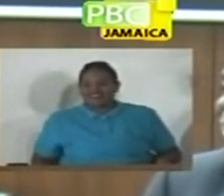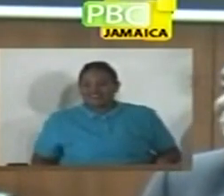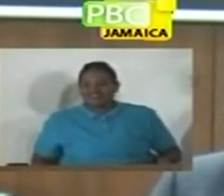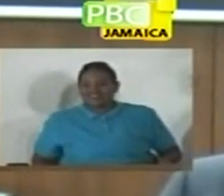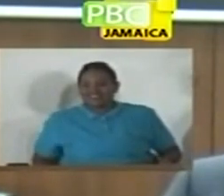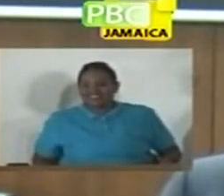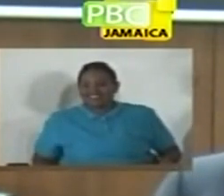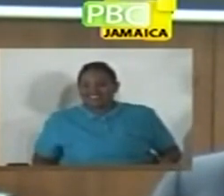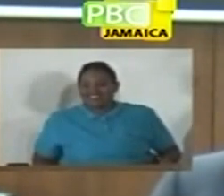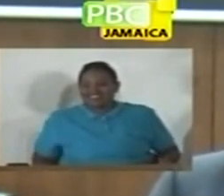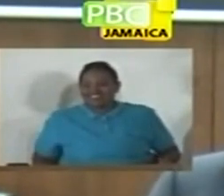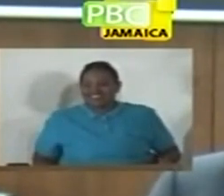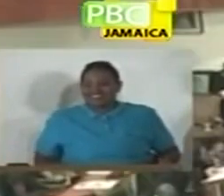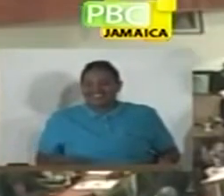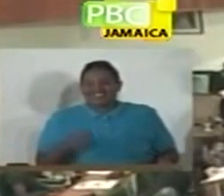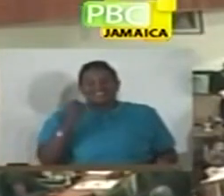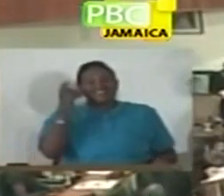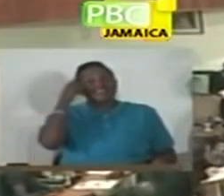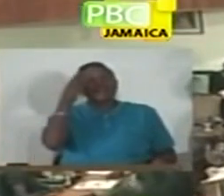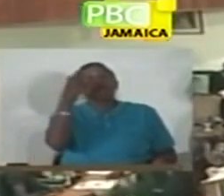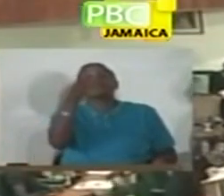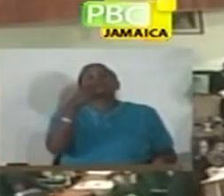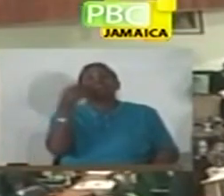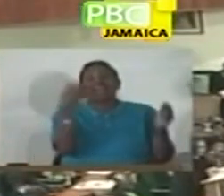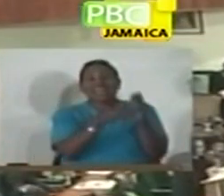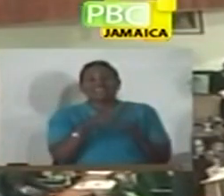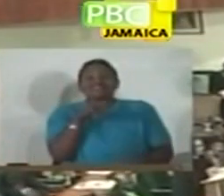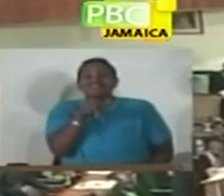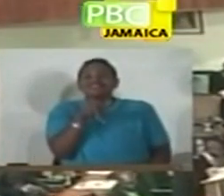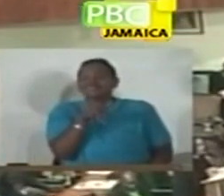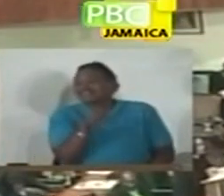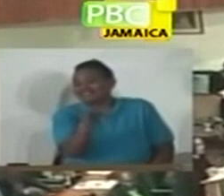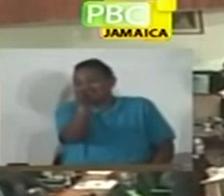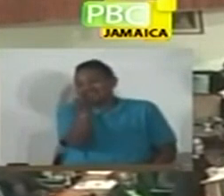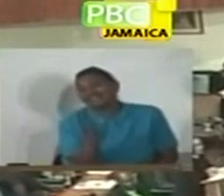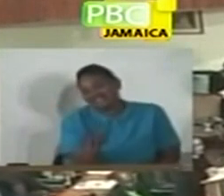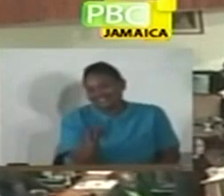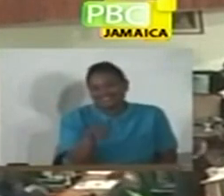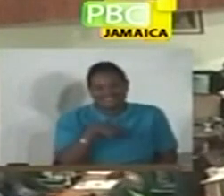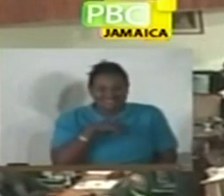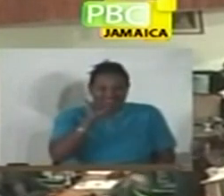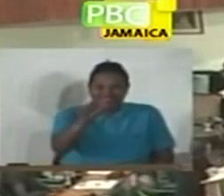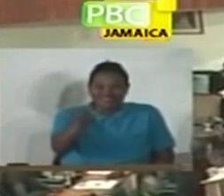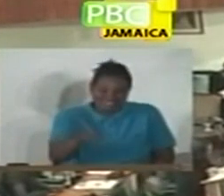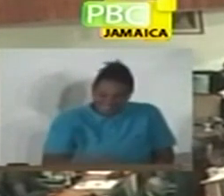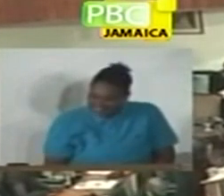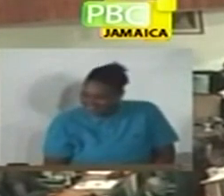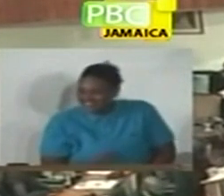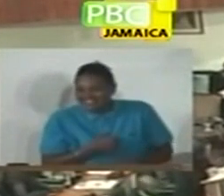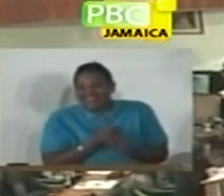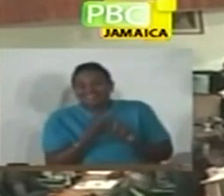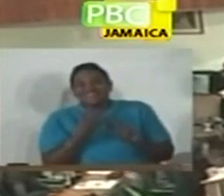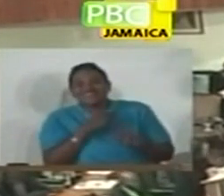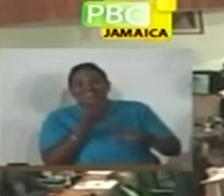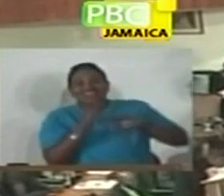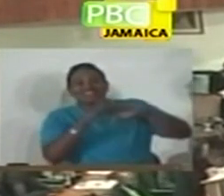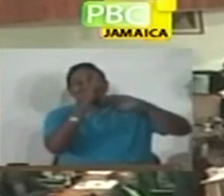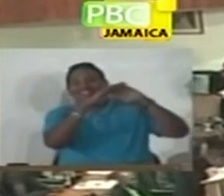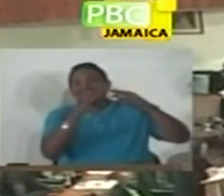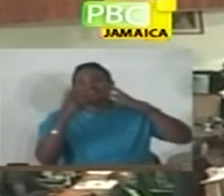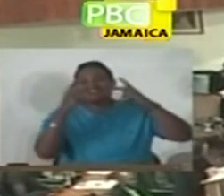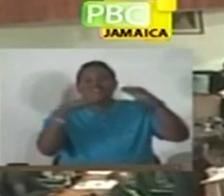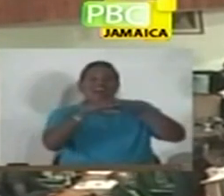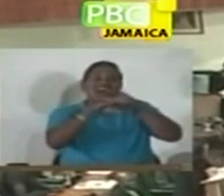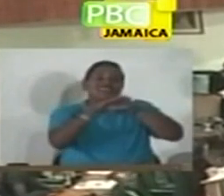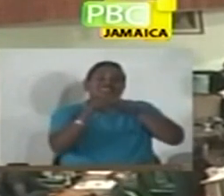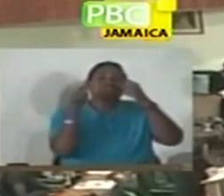Sit down, you're a riffraff. Sit down. We are increasing the number of public access points to the